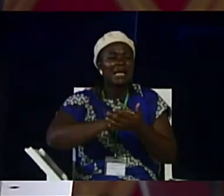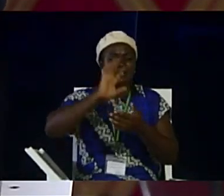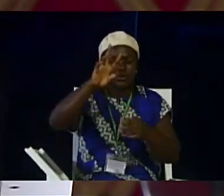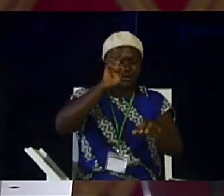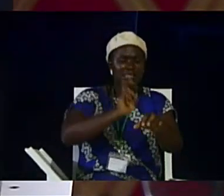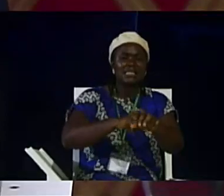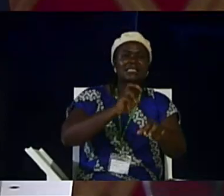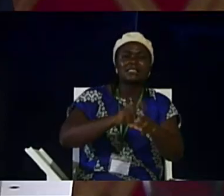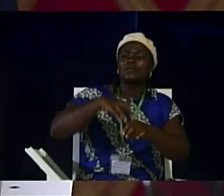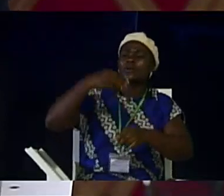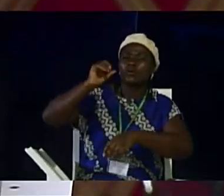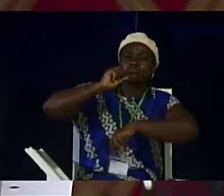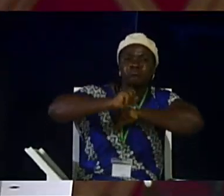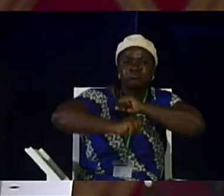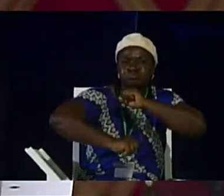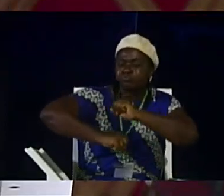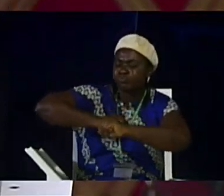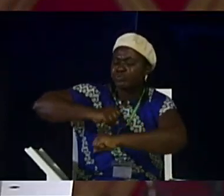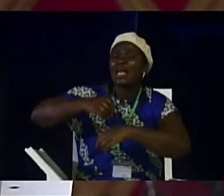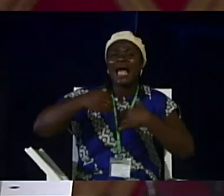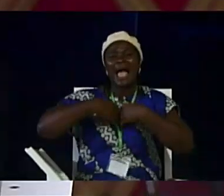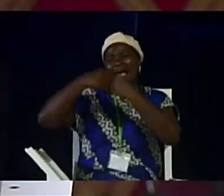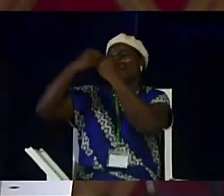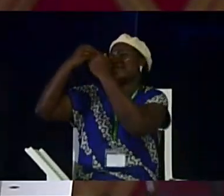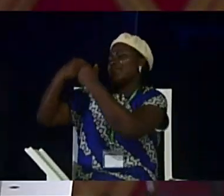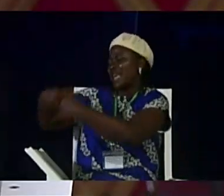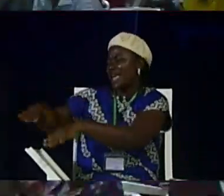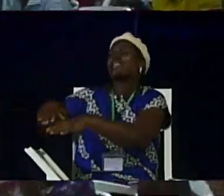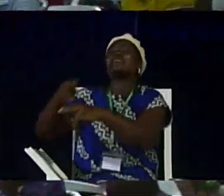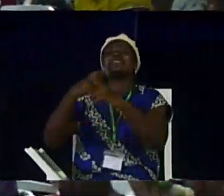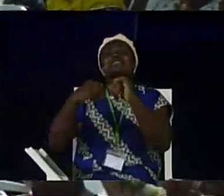of struggle has ended.